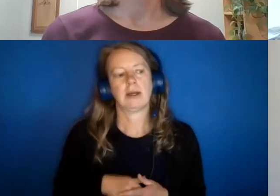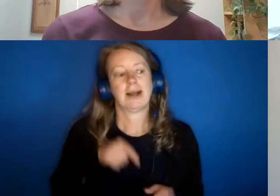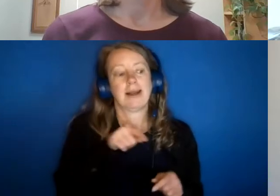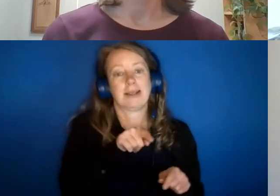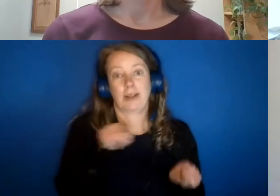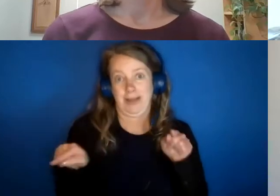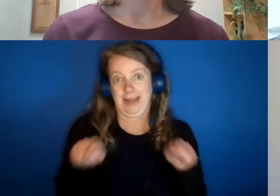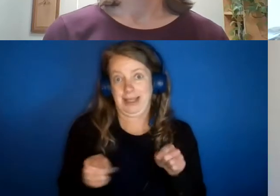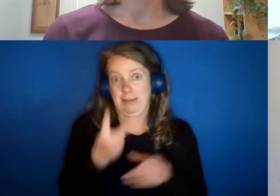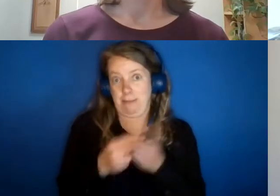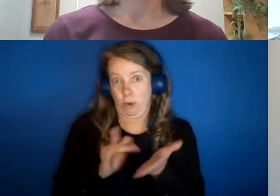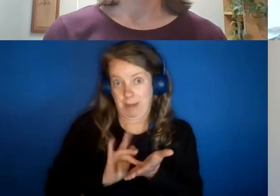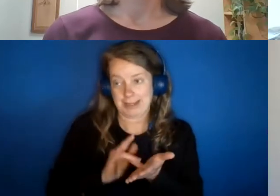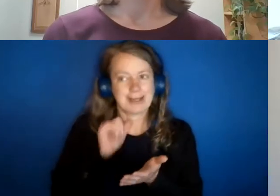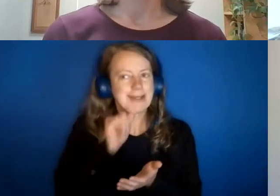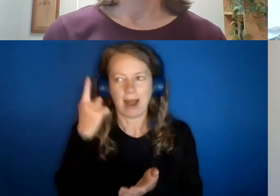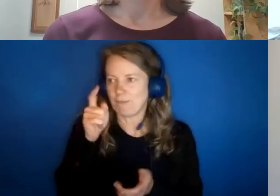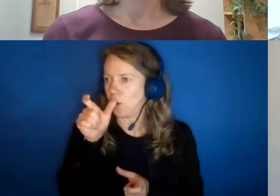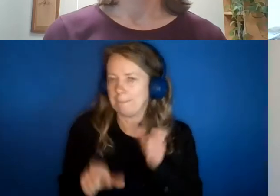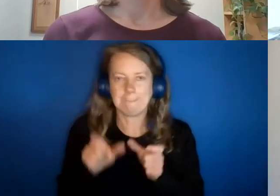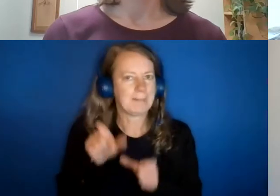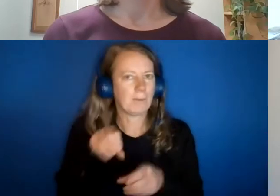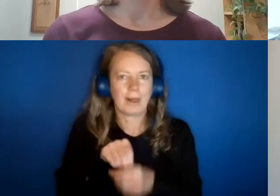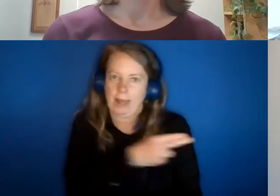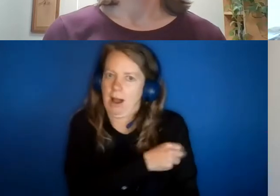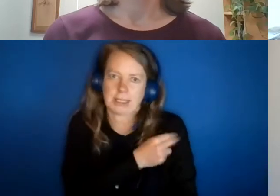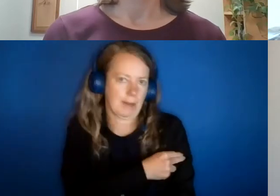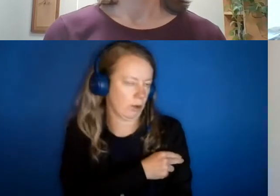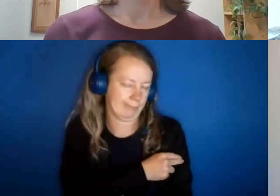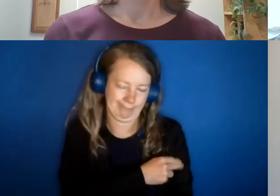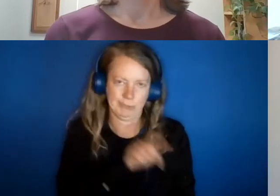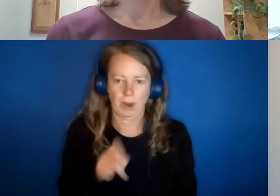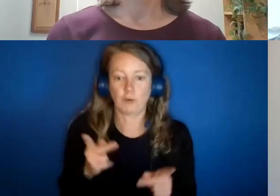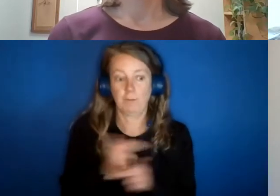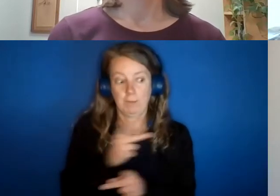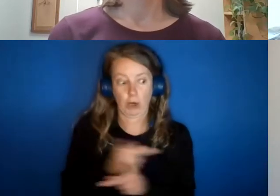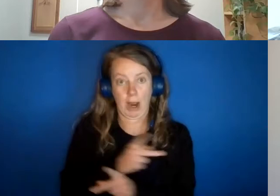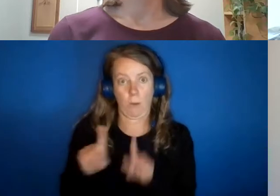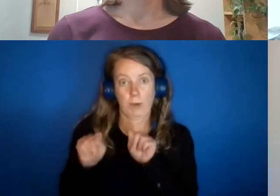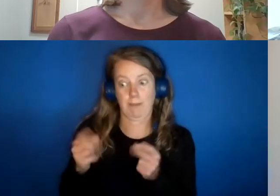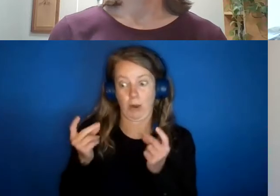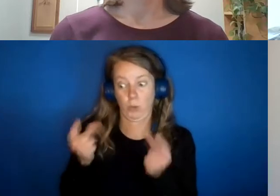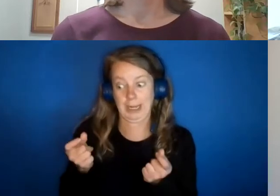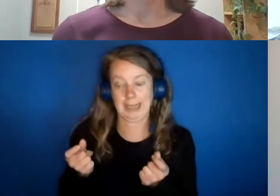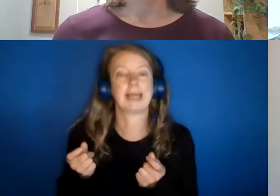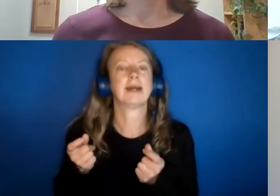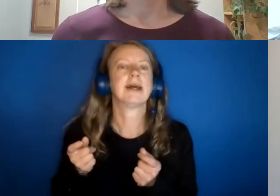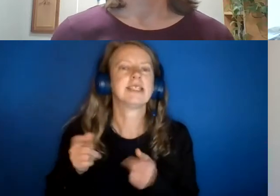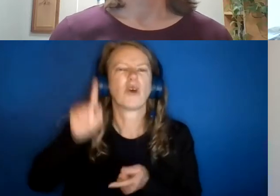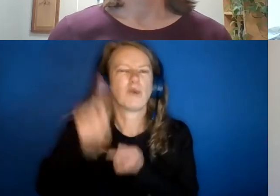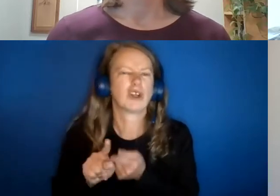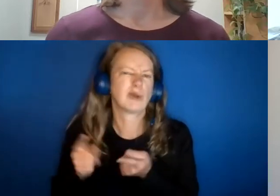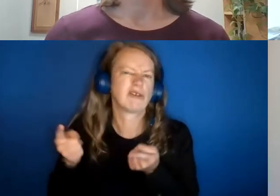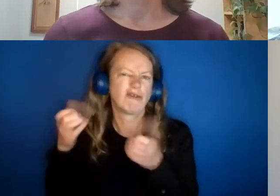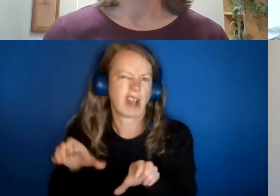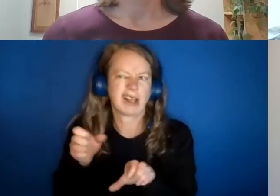hospital, need to be started quickly so you don't end up there or reduce your chances of ending up there. Paxlovid, very